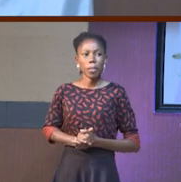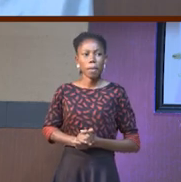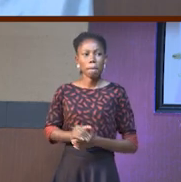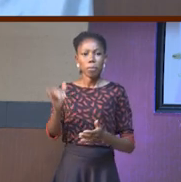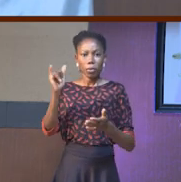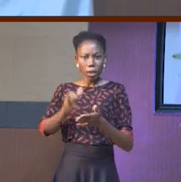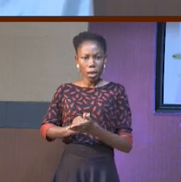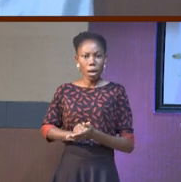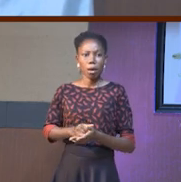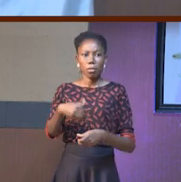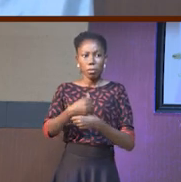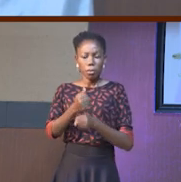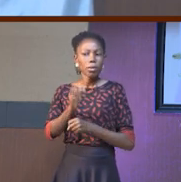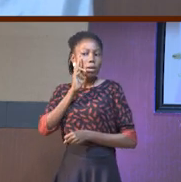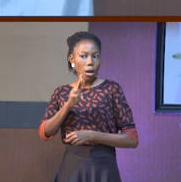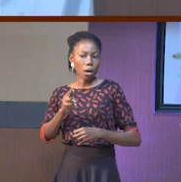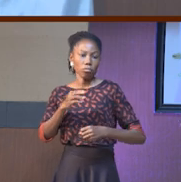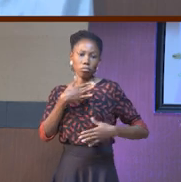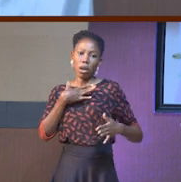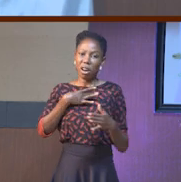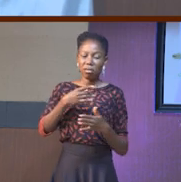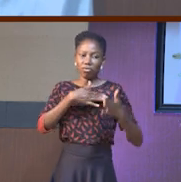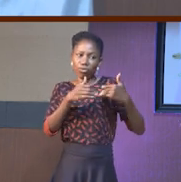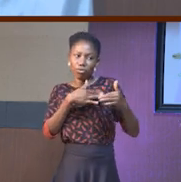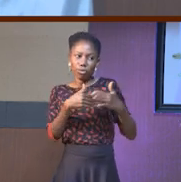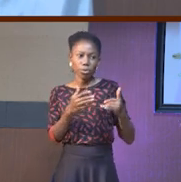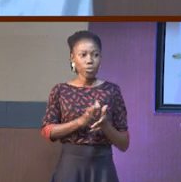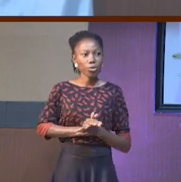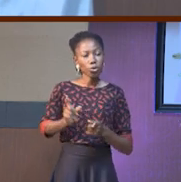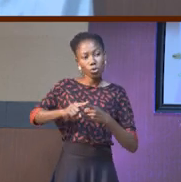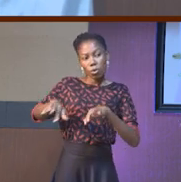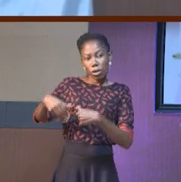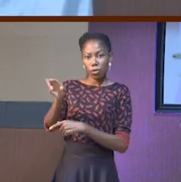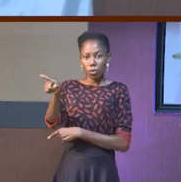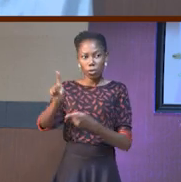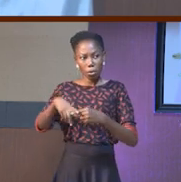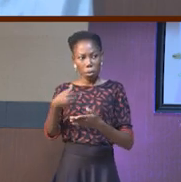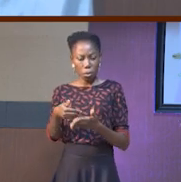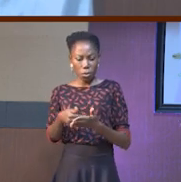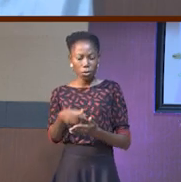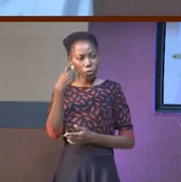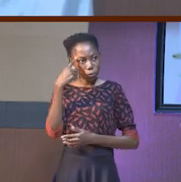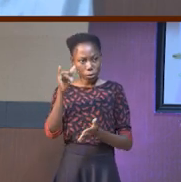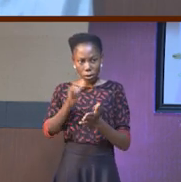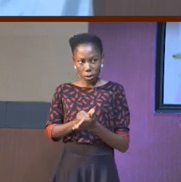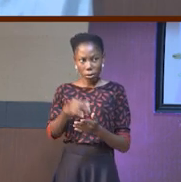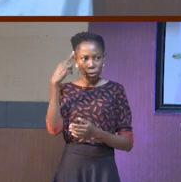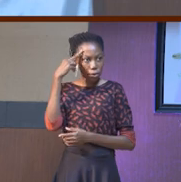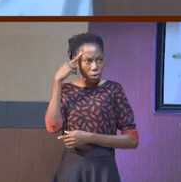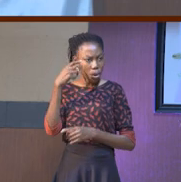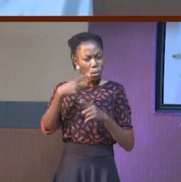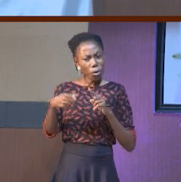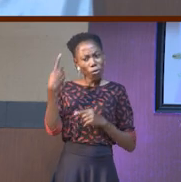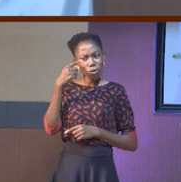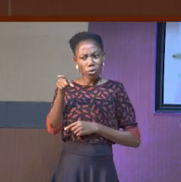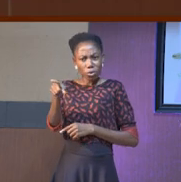Yes. That could have made her very comfortable to have given you the money for that purpose. But for you